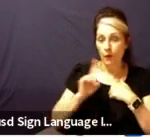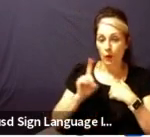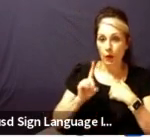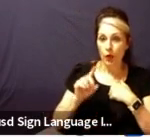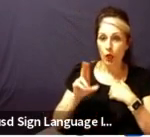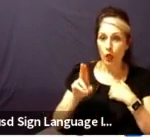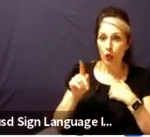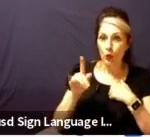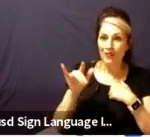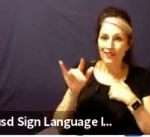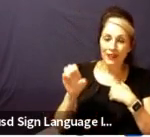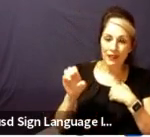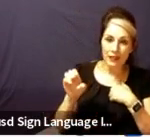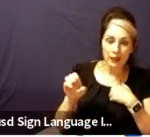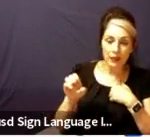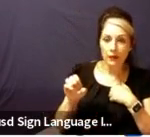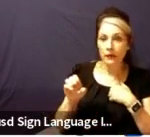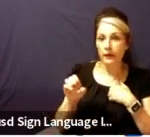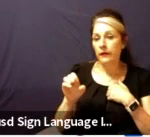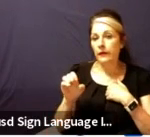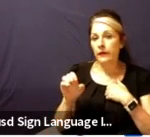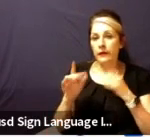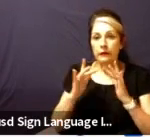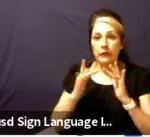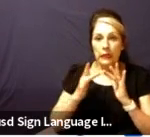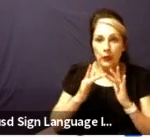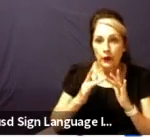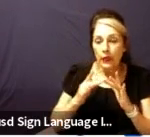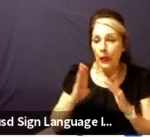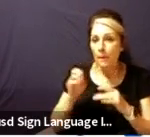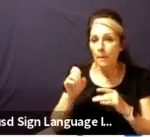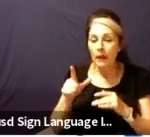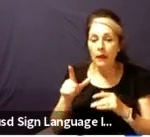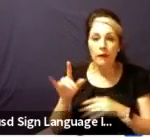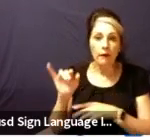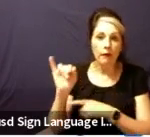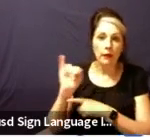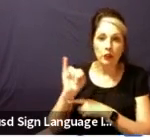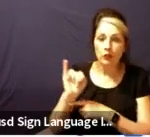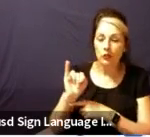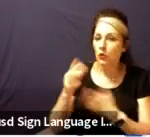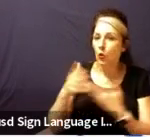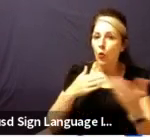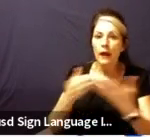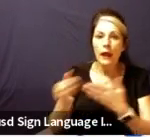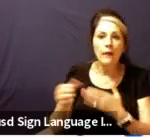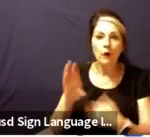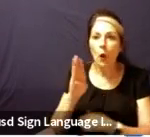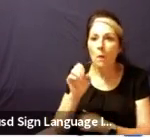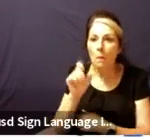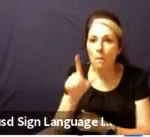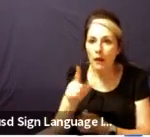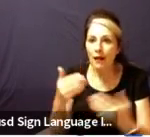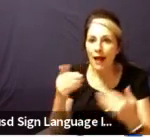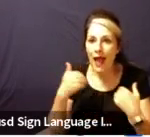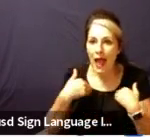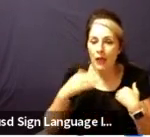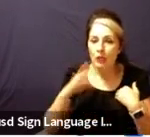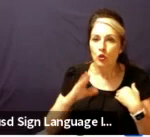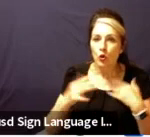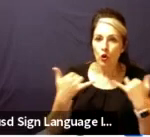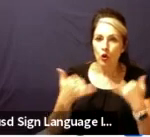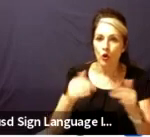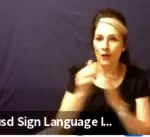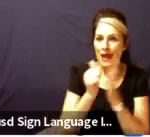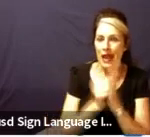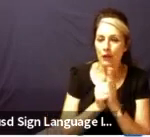your internet bill, or maybe even an insurance bill, whatever bill that actually has your current address.